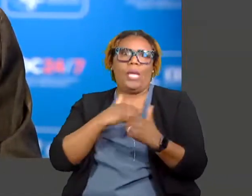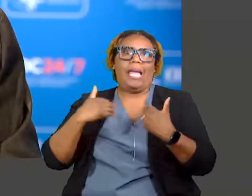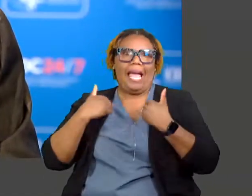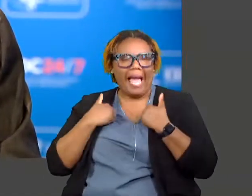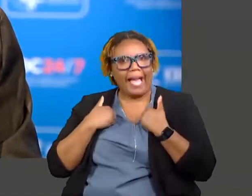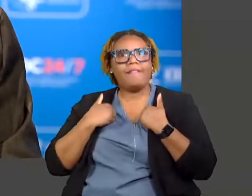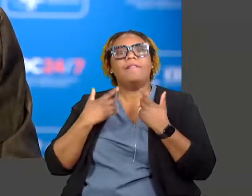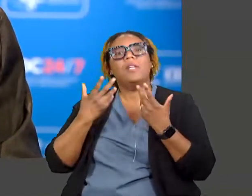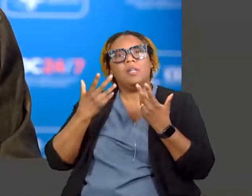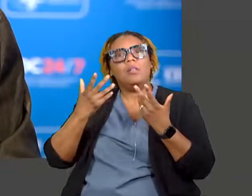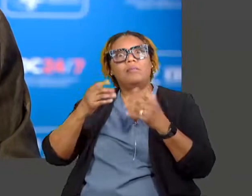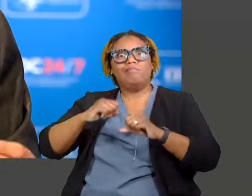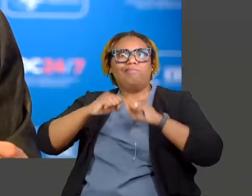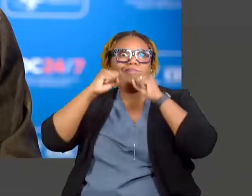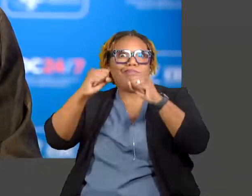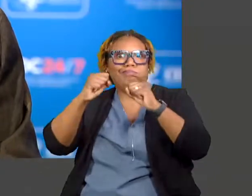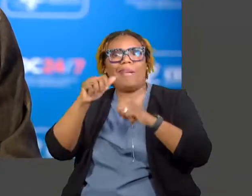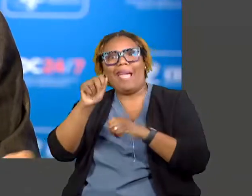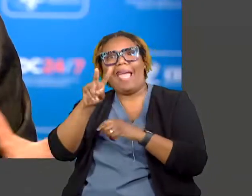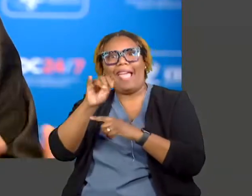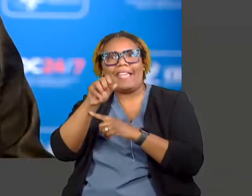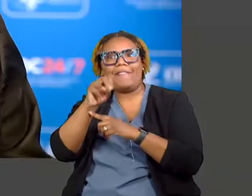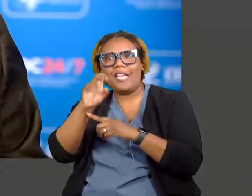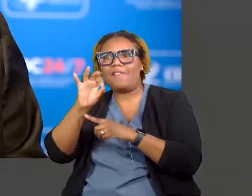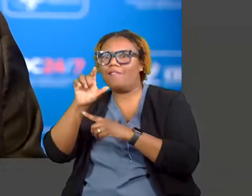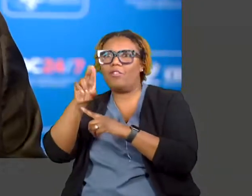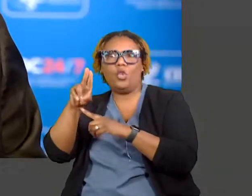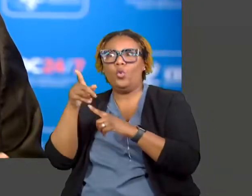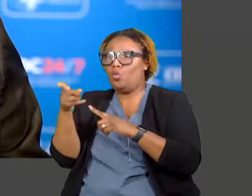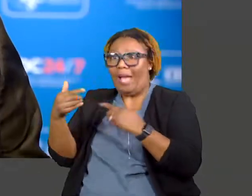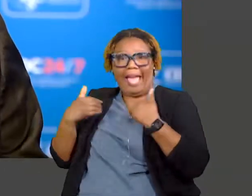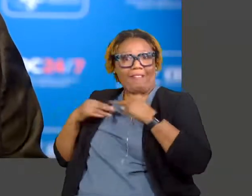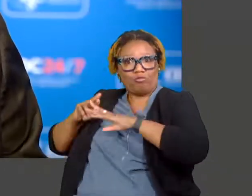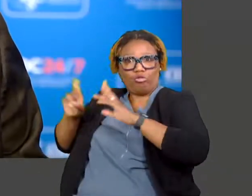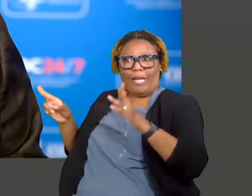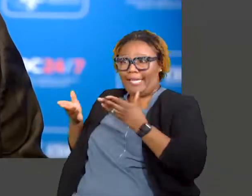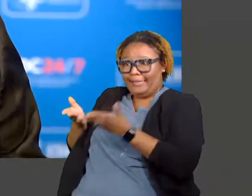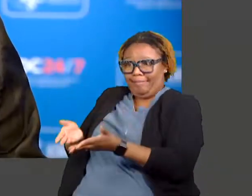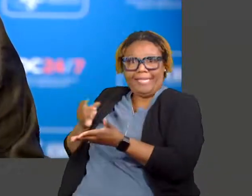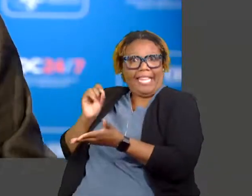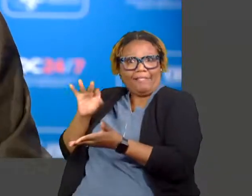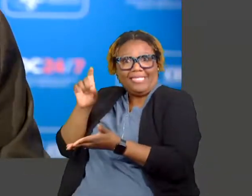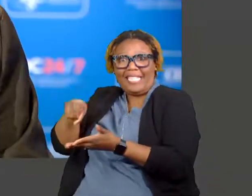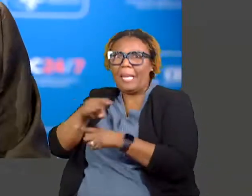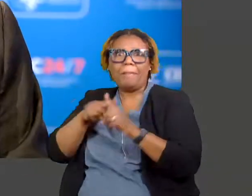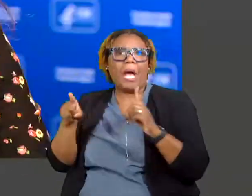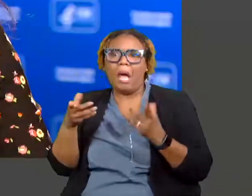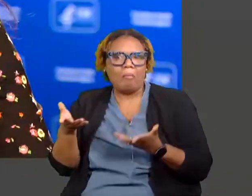against flus like avian flu ready to go if we need them. Thankfully, we're not there quite